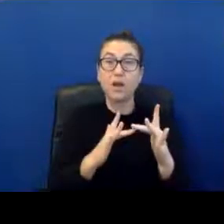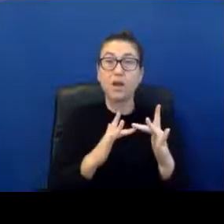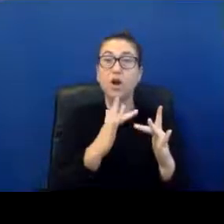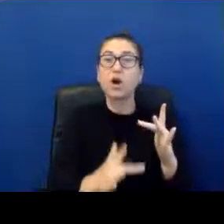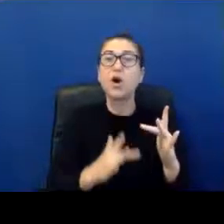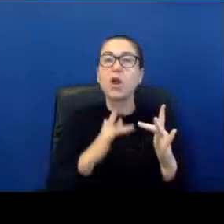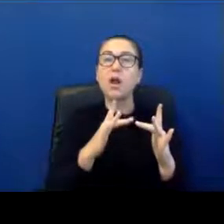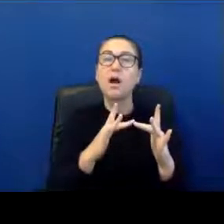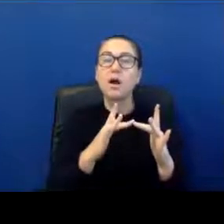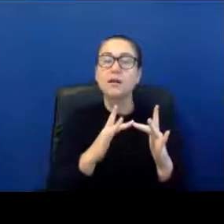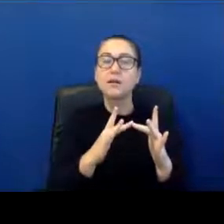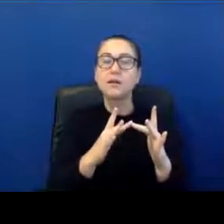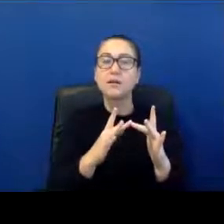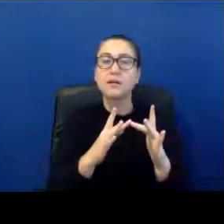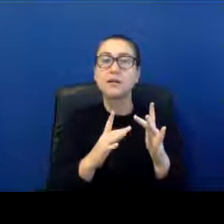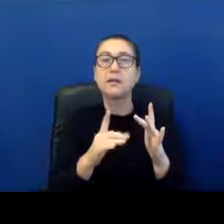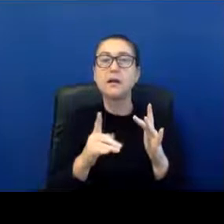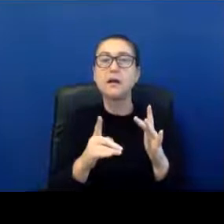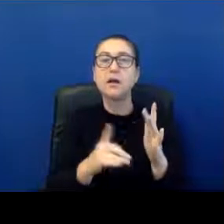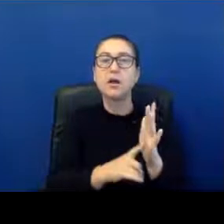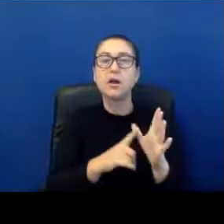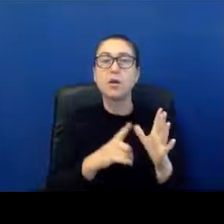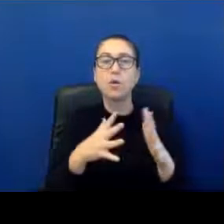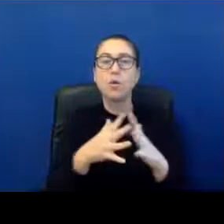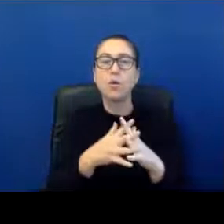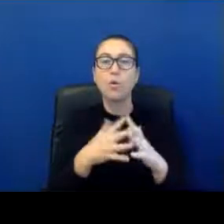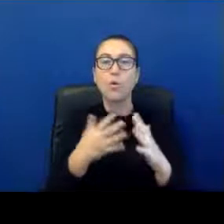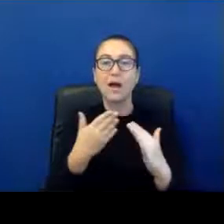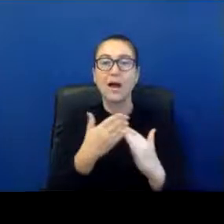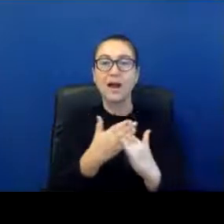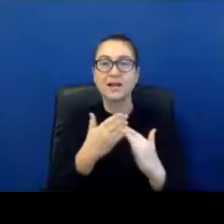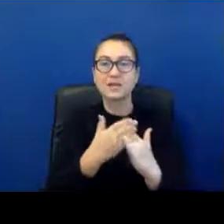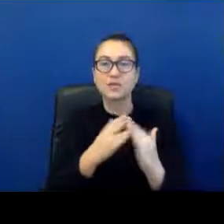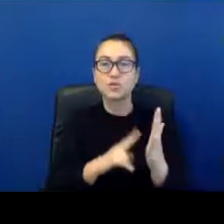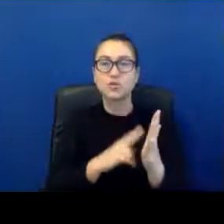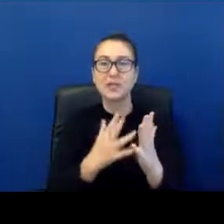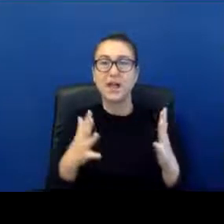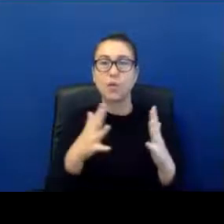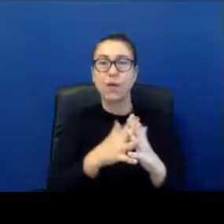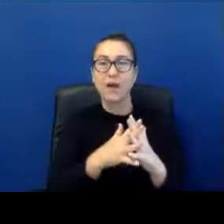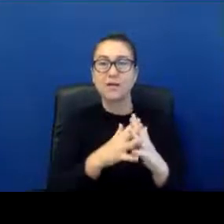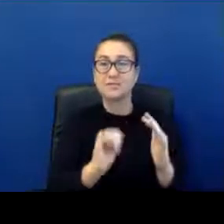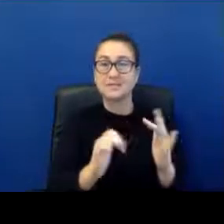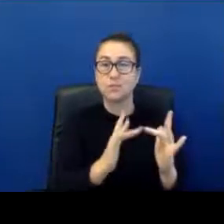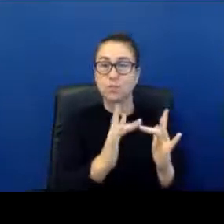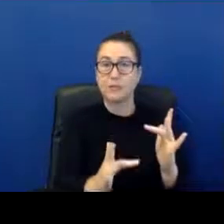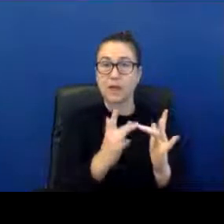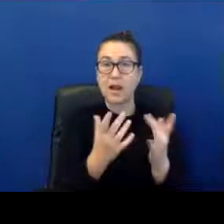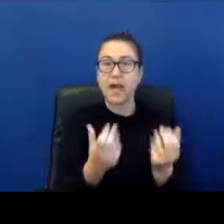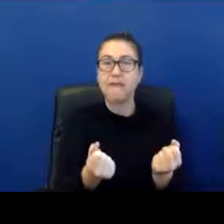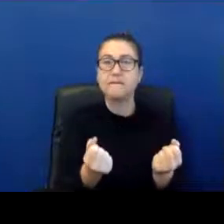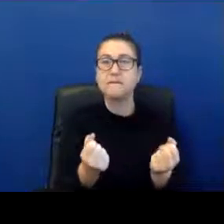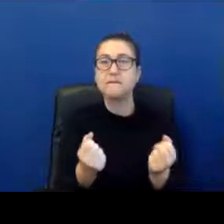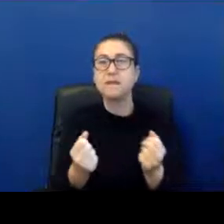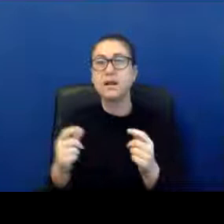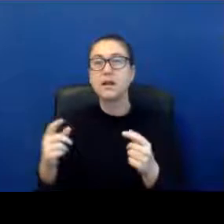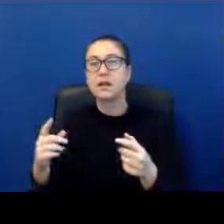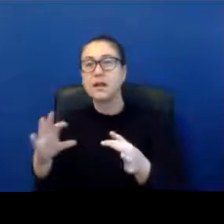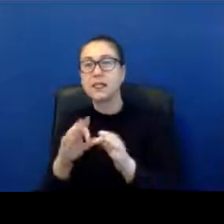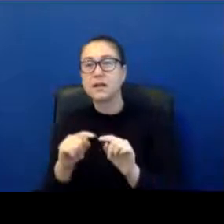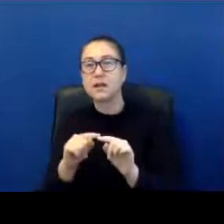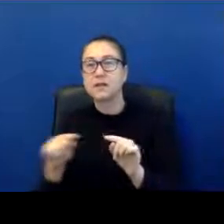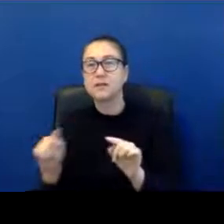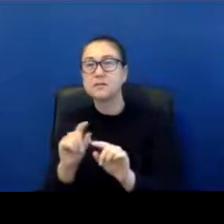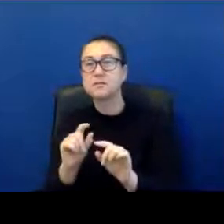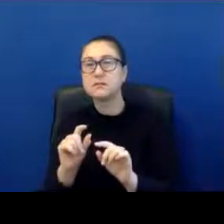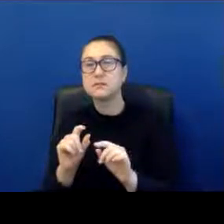Legal Aid the LawAccess New South Wales website. We'll send the link to this